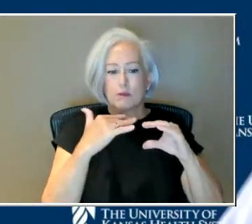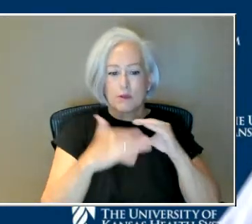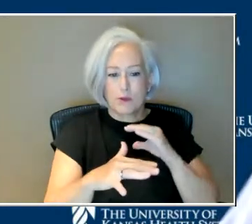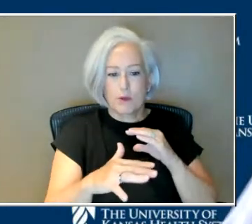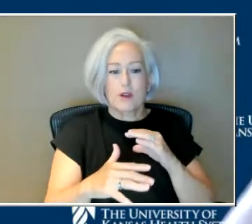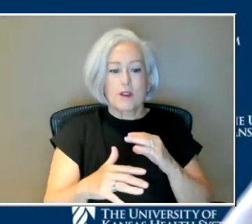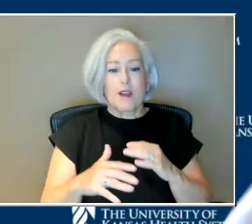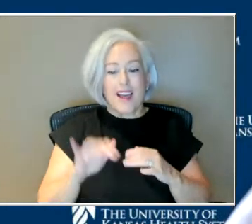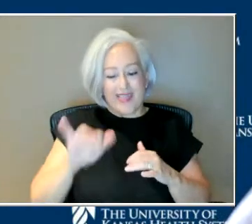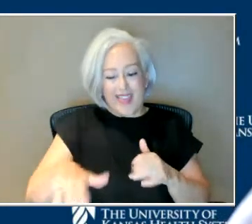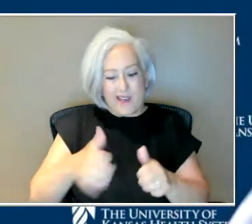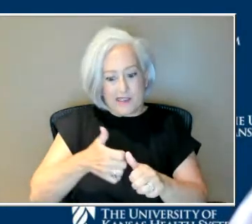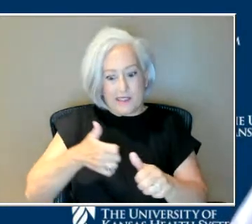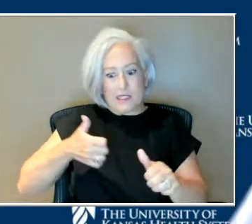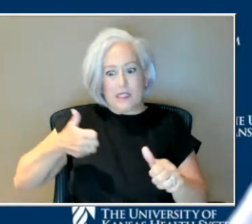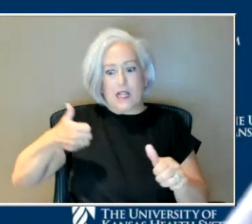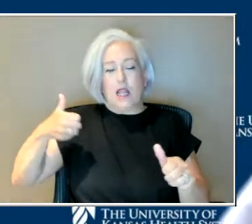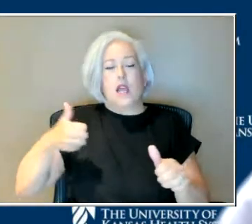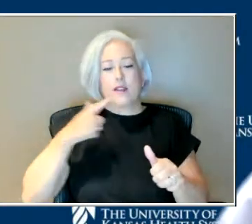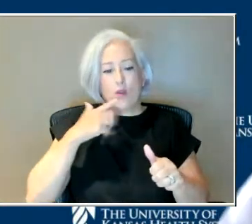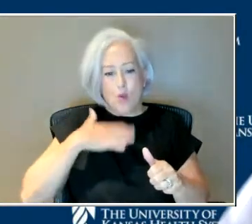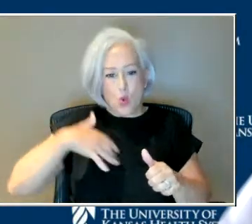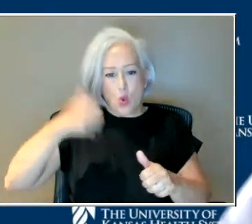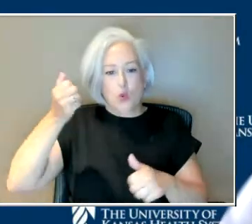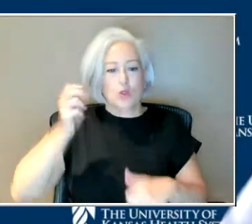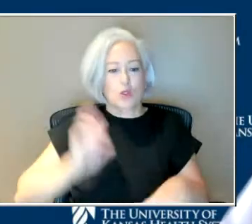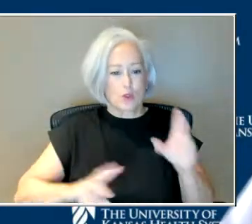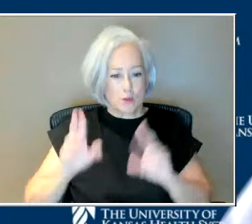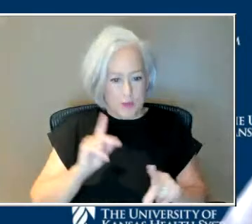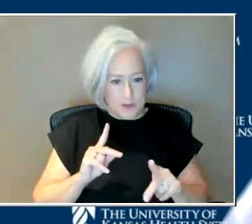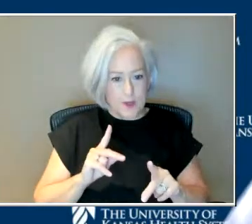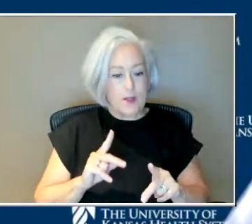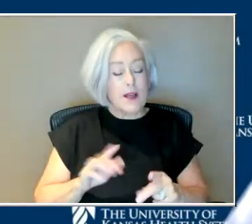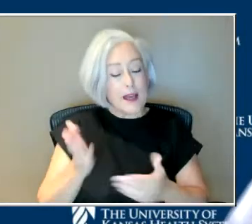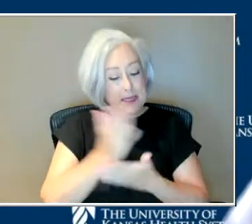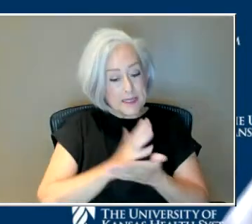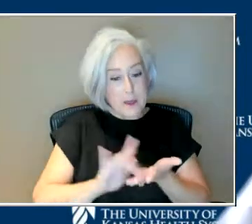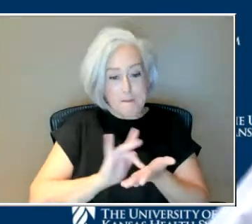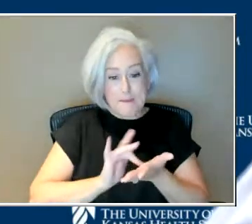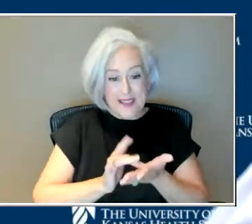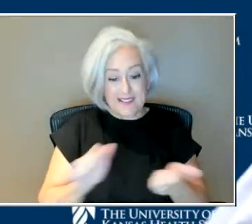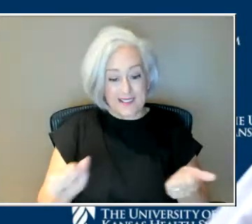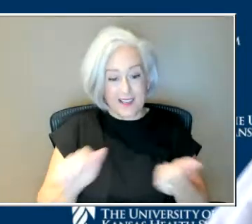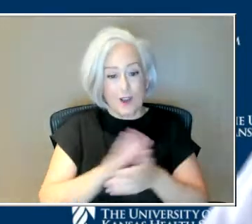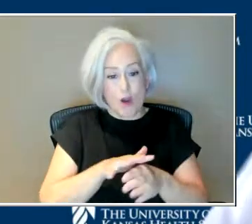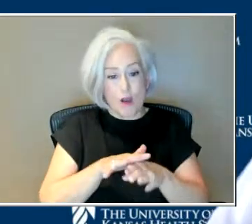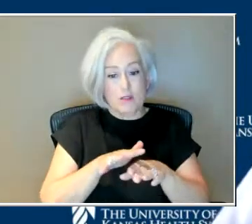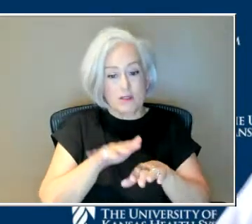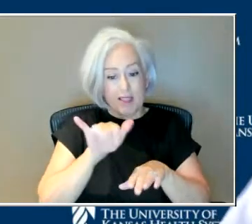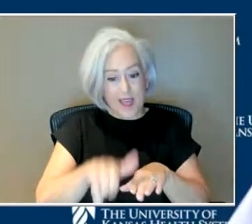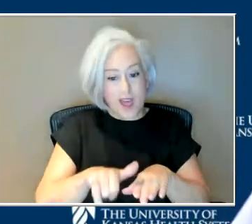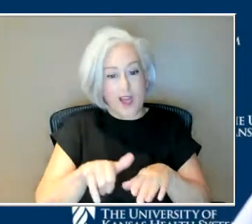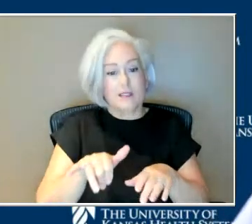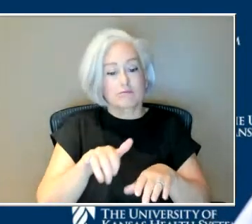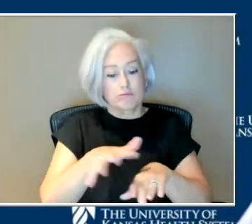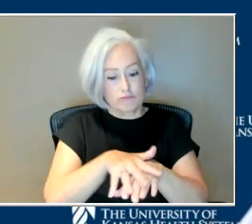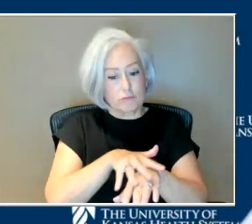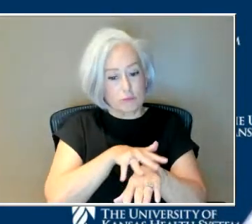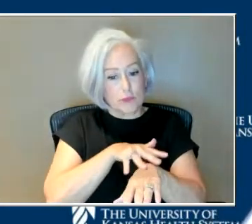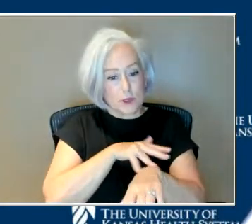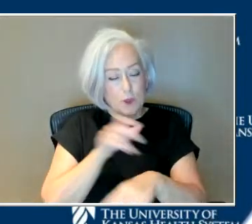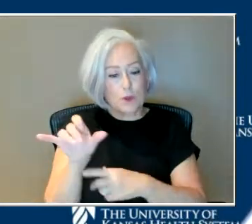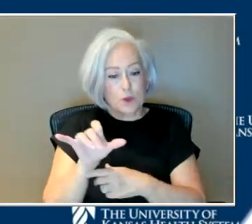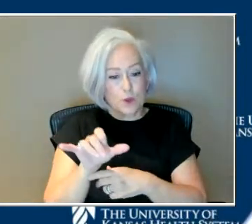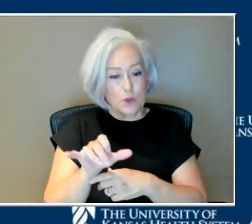some of the medications make you more vulnerable to, again, delaying that or limiting that. And so the transition period is really